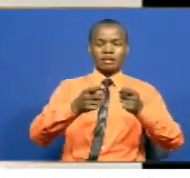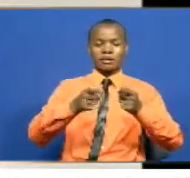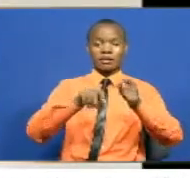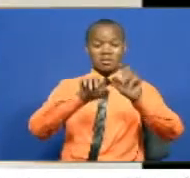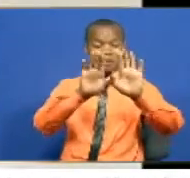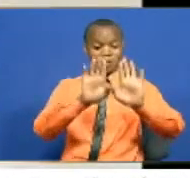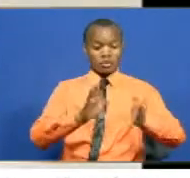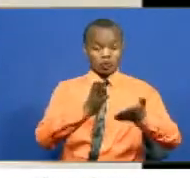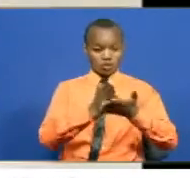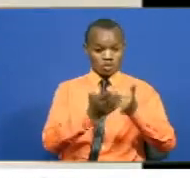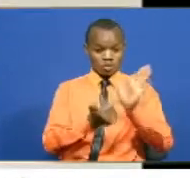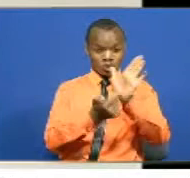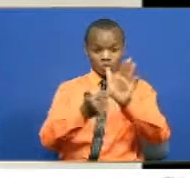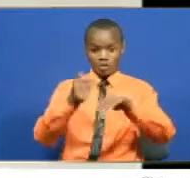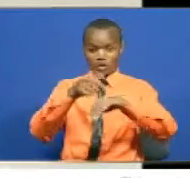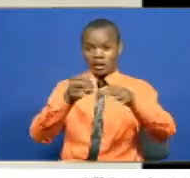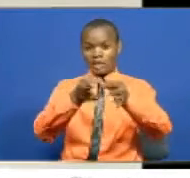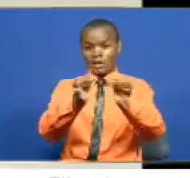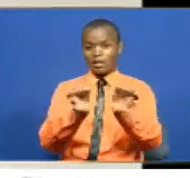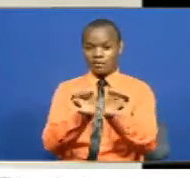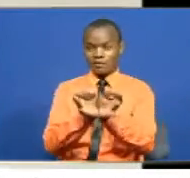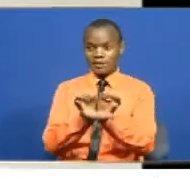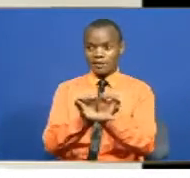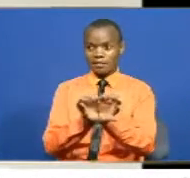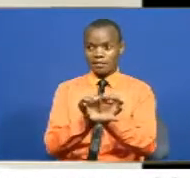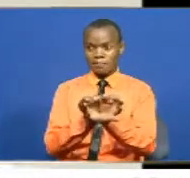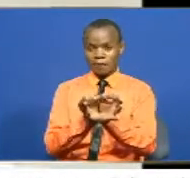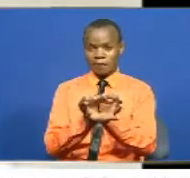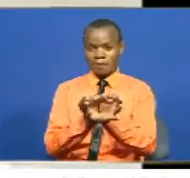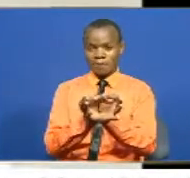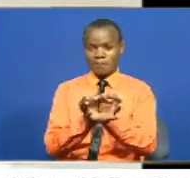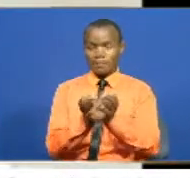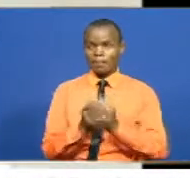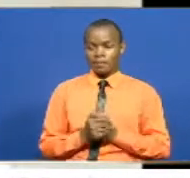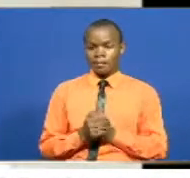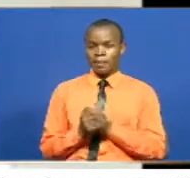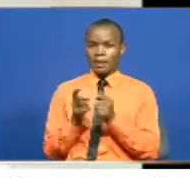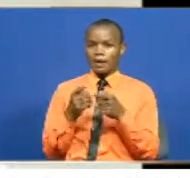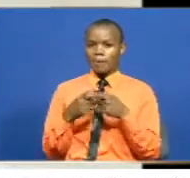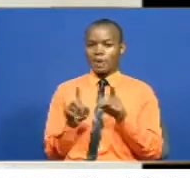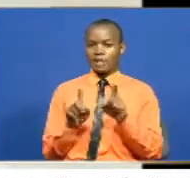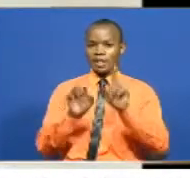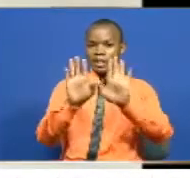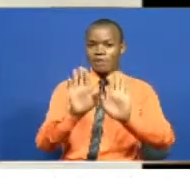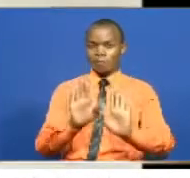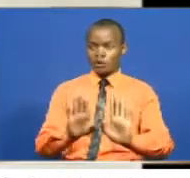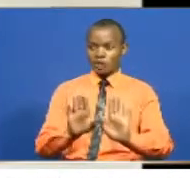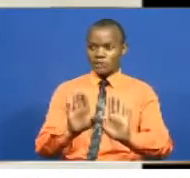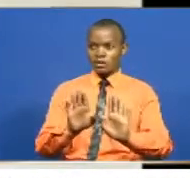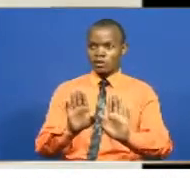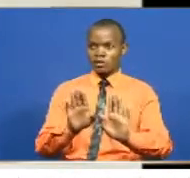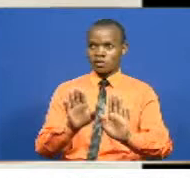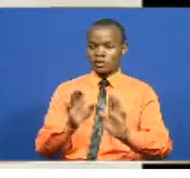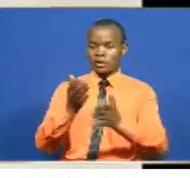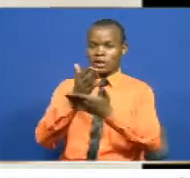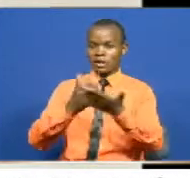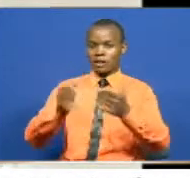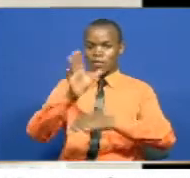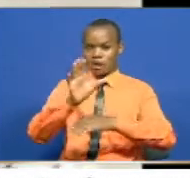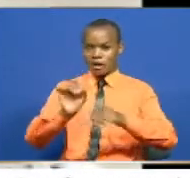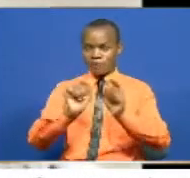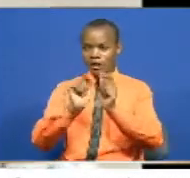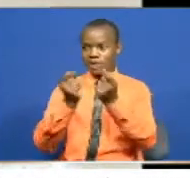we didn't, unfortunately, we didn't prove it in the field. But it's important to see that some African